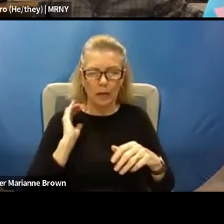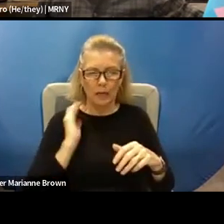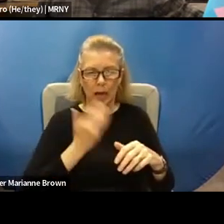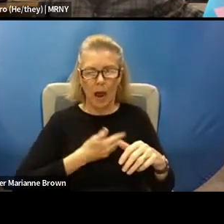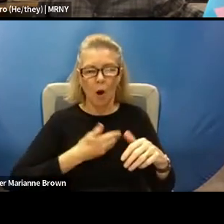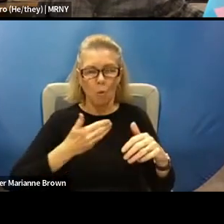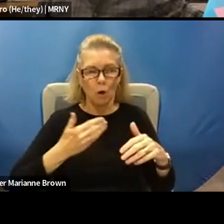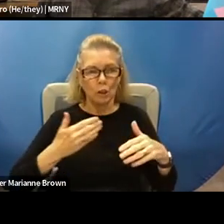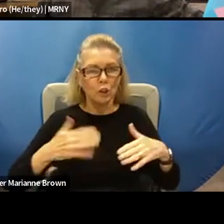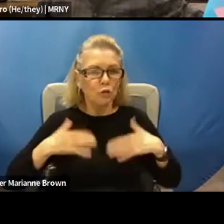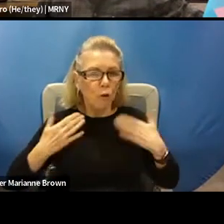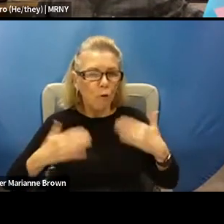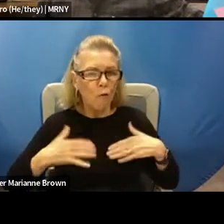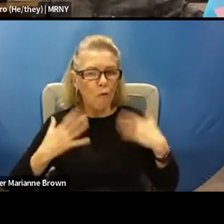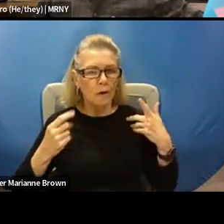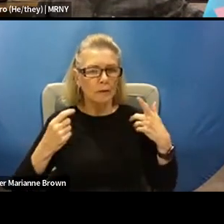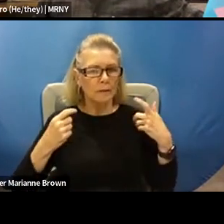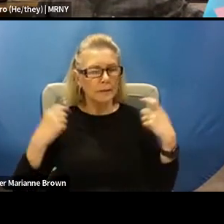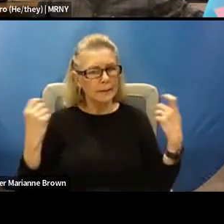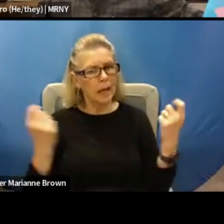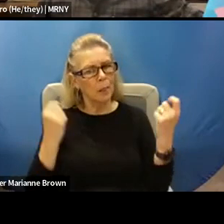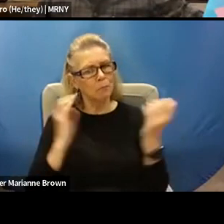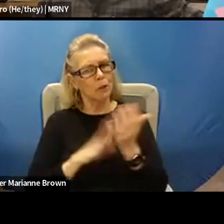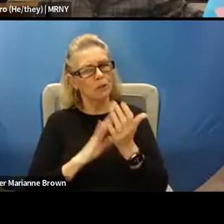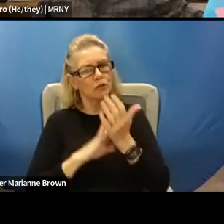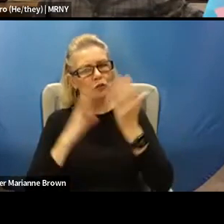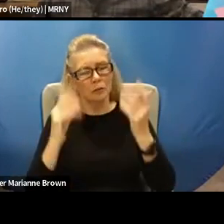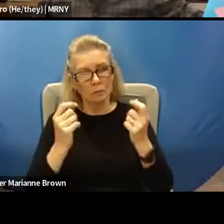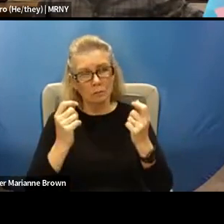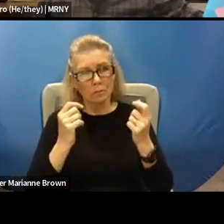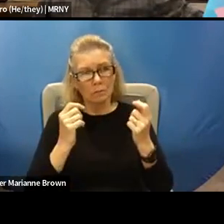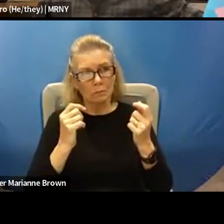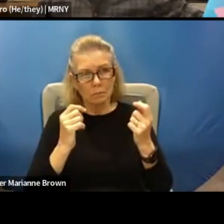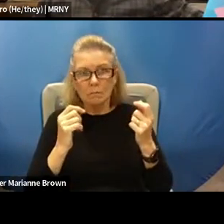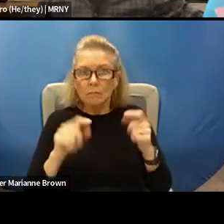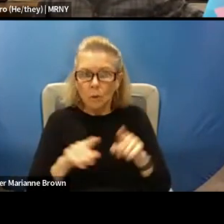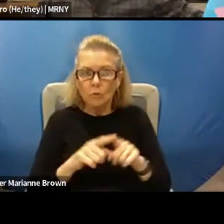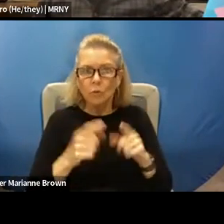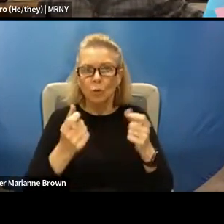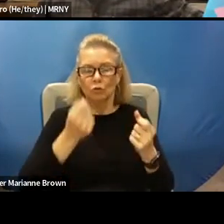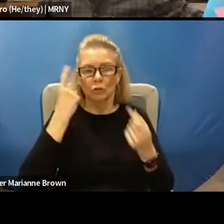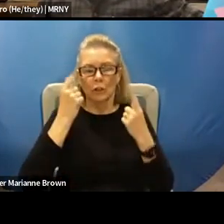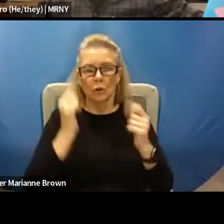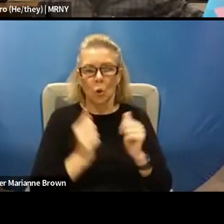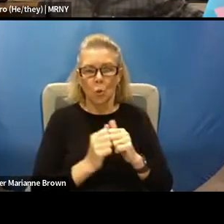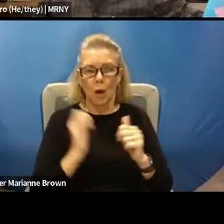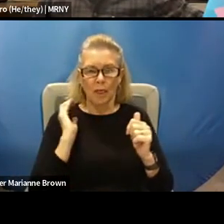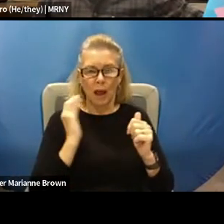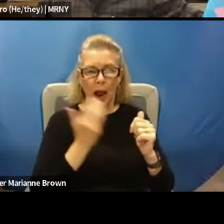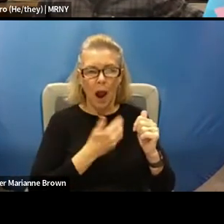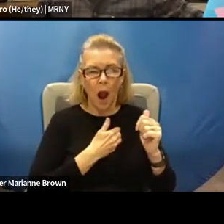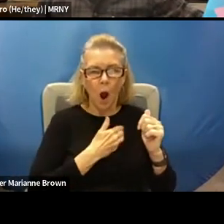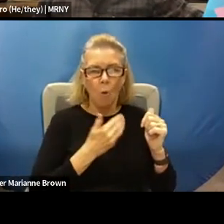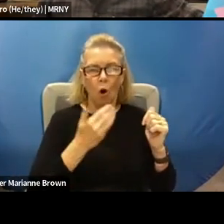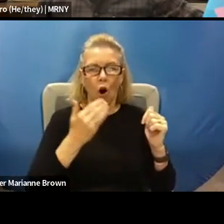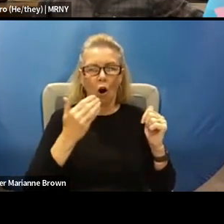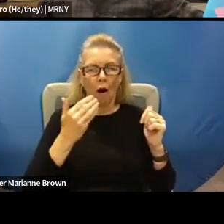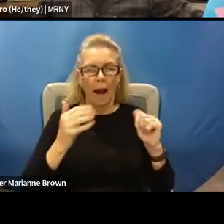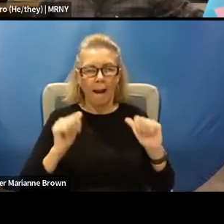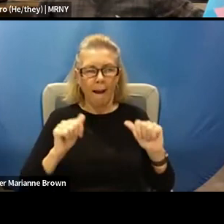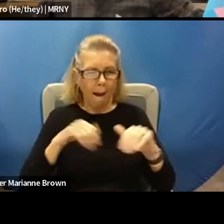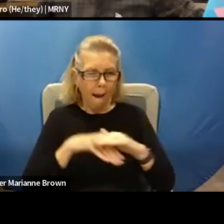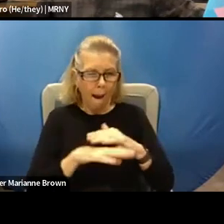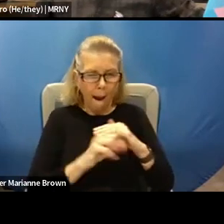in our celebration. And then on top of that, understanding that with our faculties, with our access, our levels